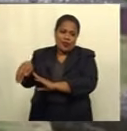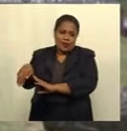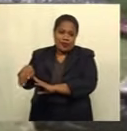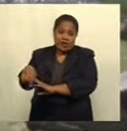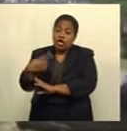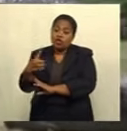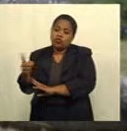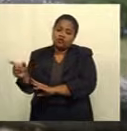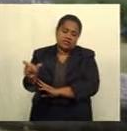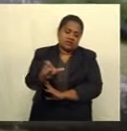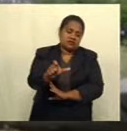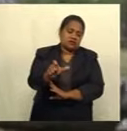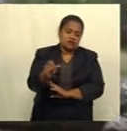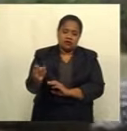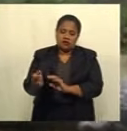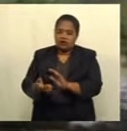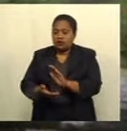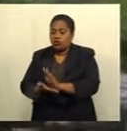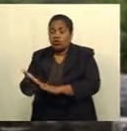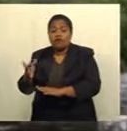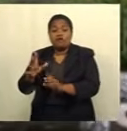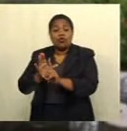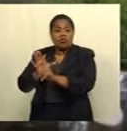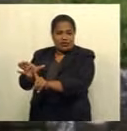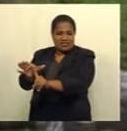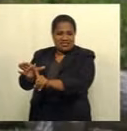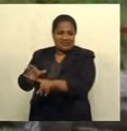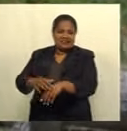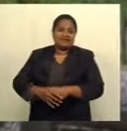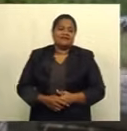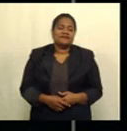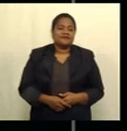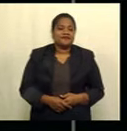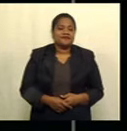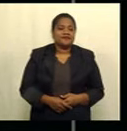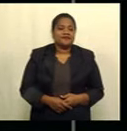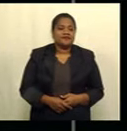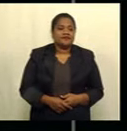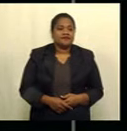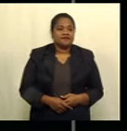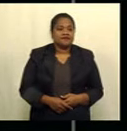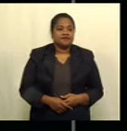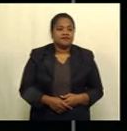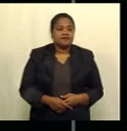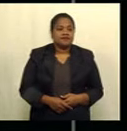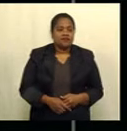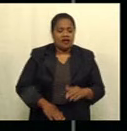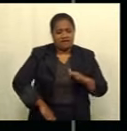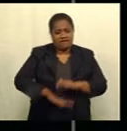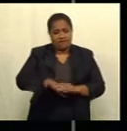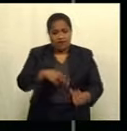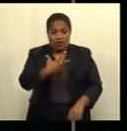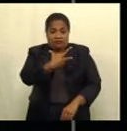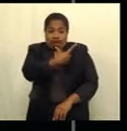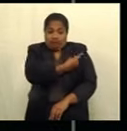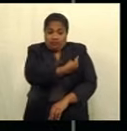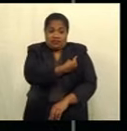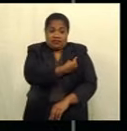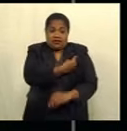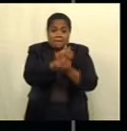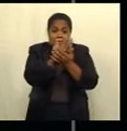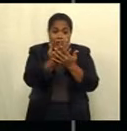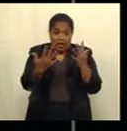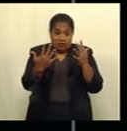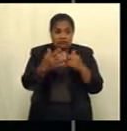in for quarantine. Jose Nanunga, FBC News. A fully vaccinated population is the